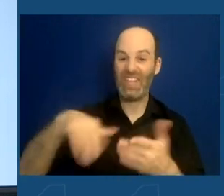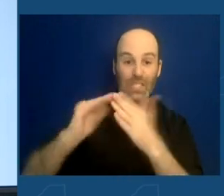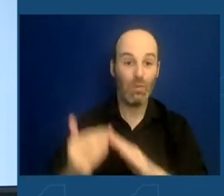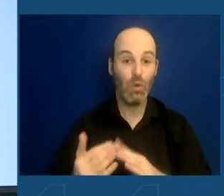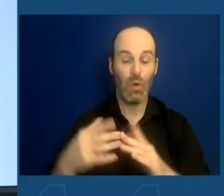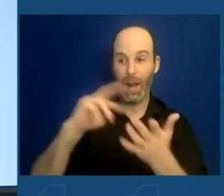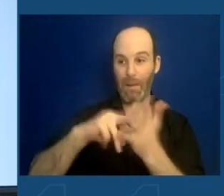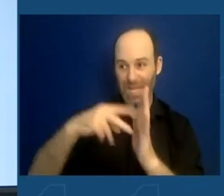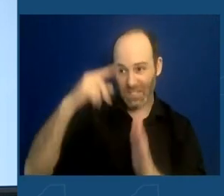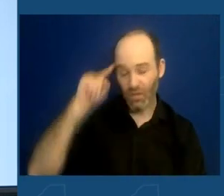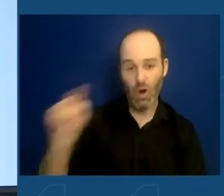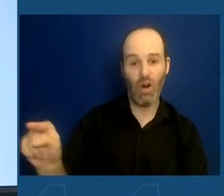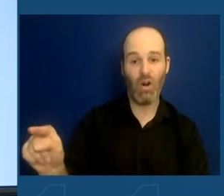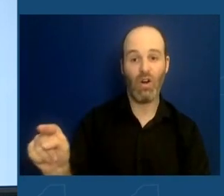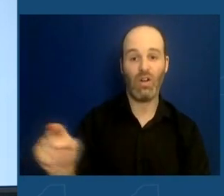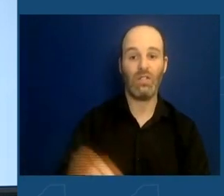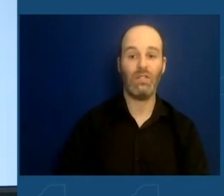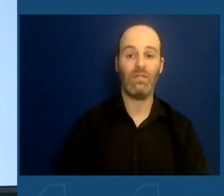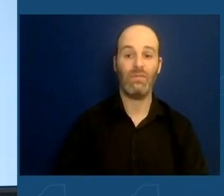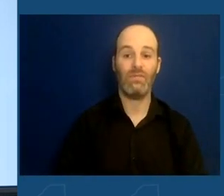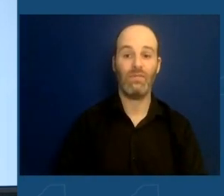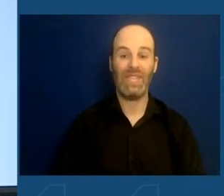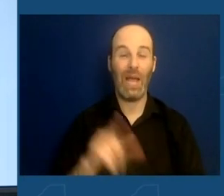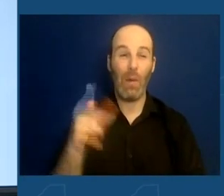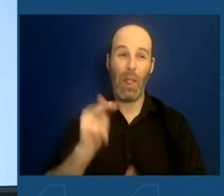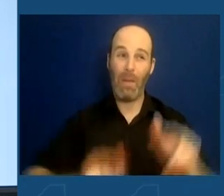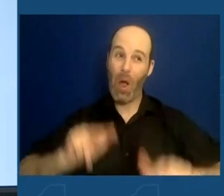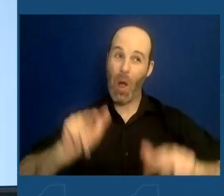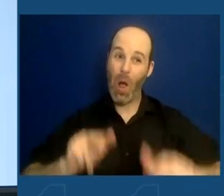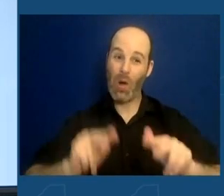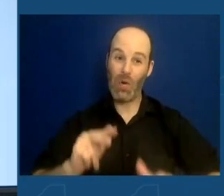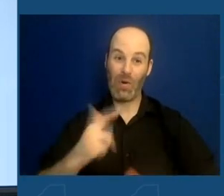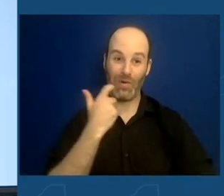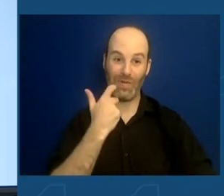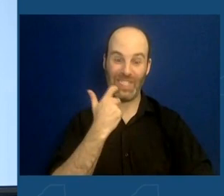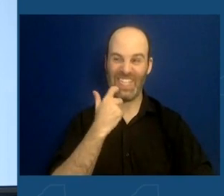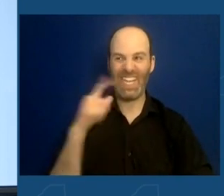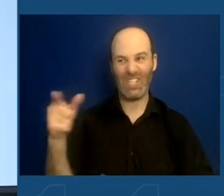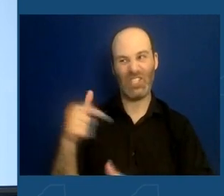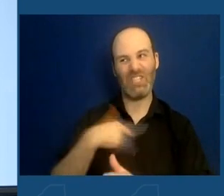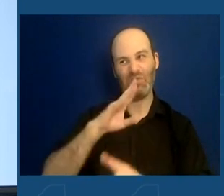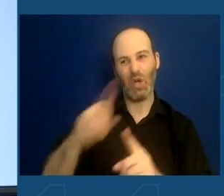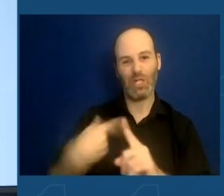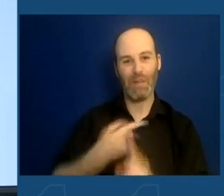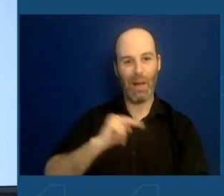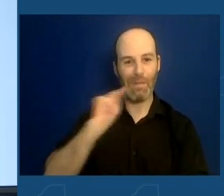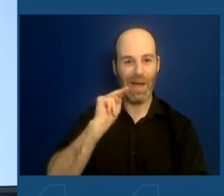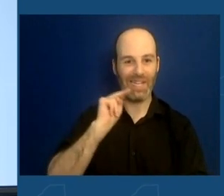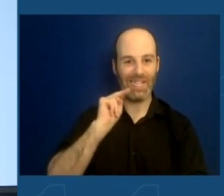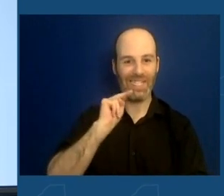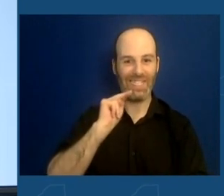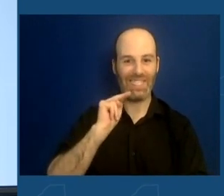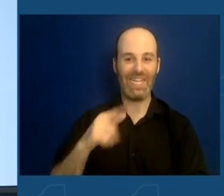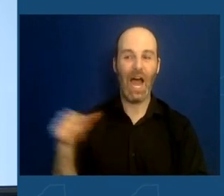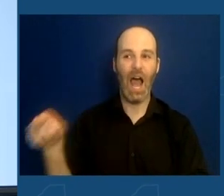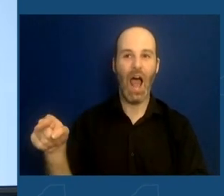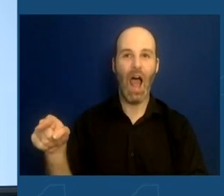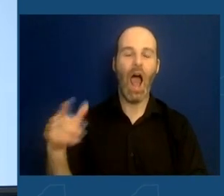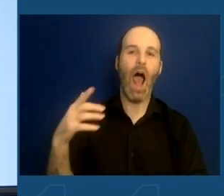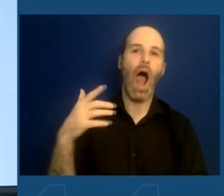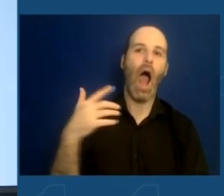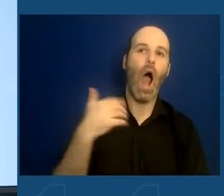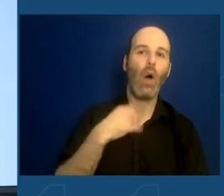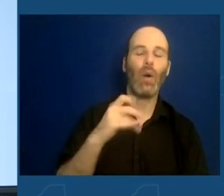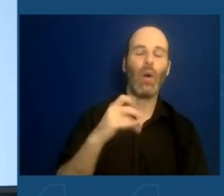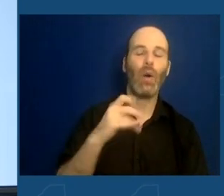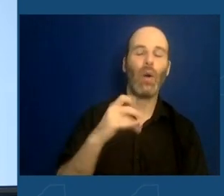was kind of awkward a couple weeks ago. She brought up my knee, so I'll tell this story. Hurt my knee. I go to shameless plug. I'm